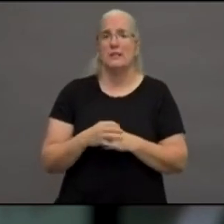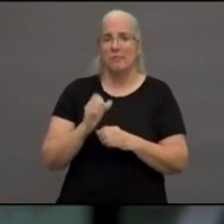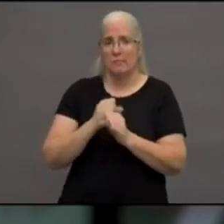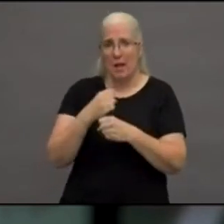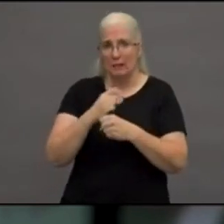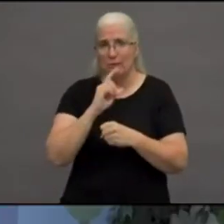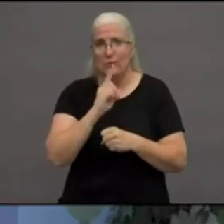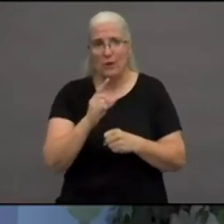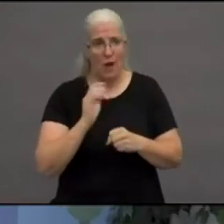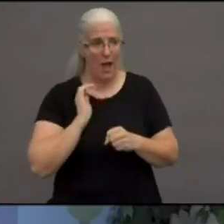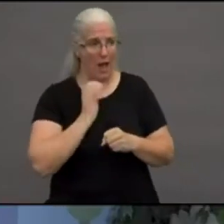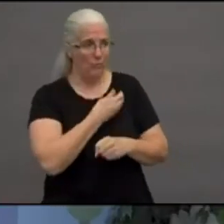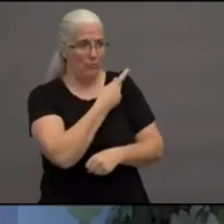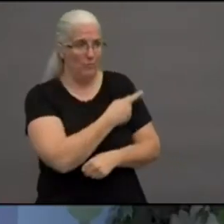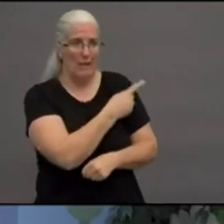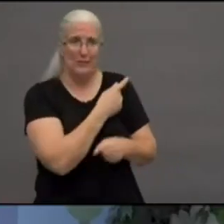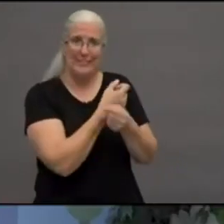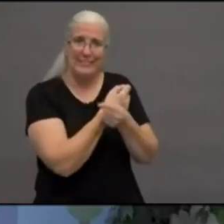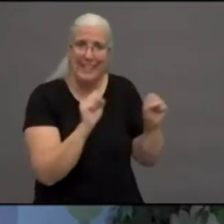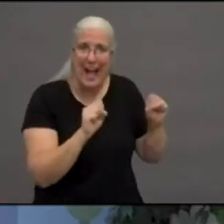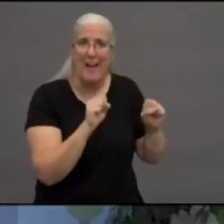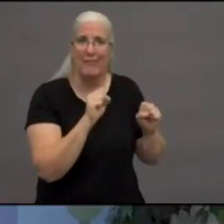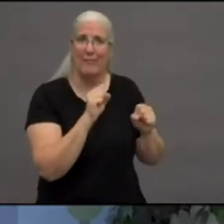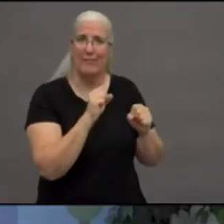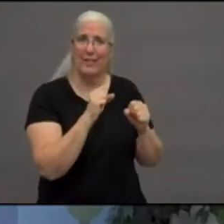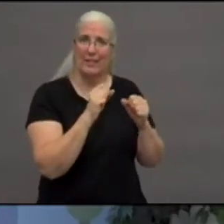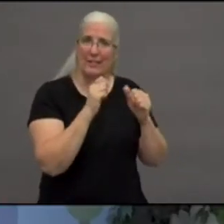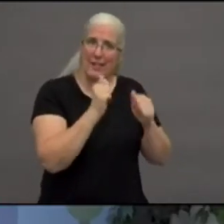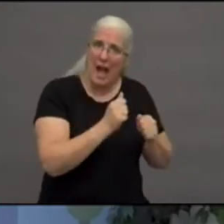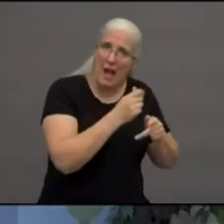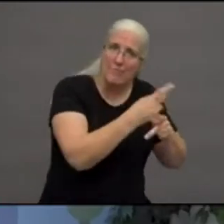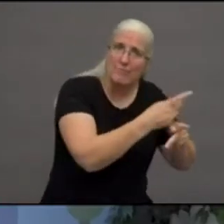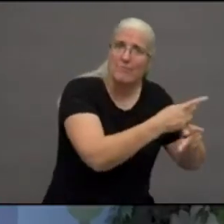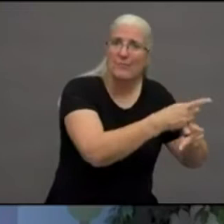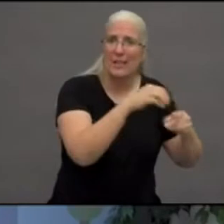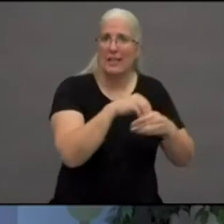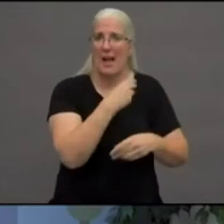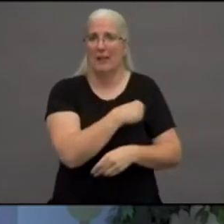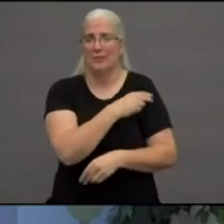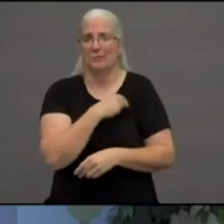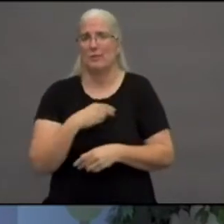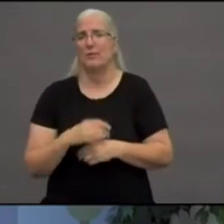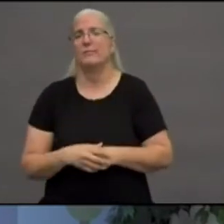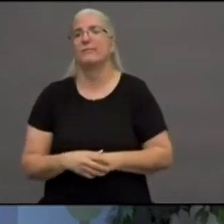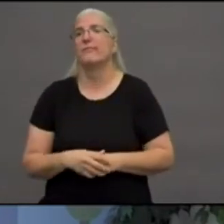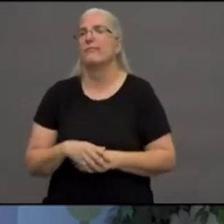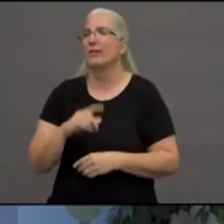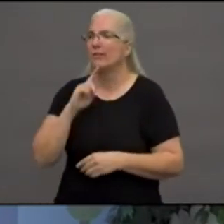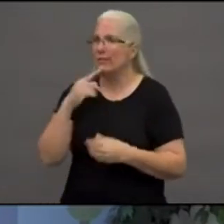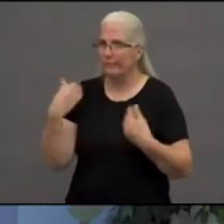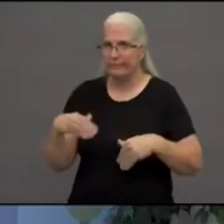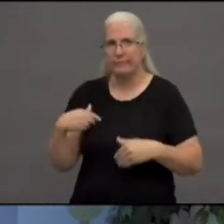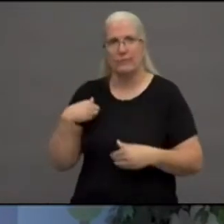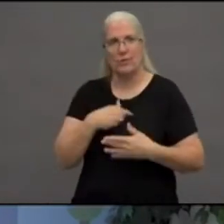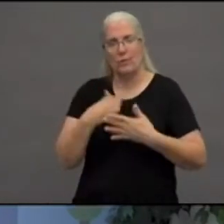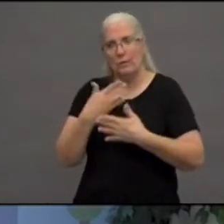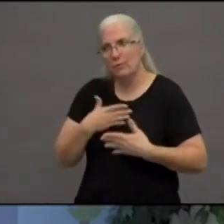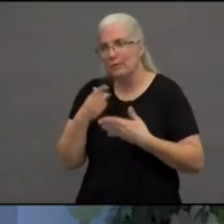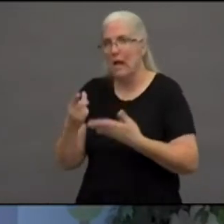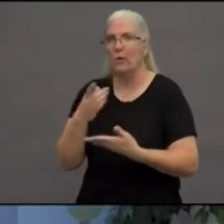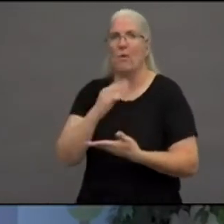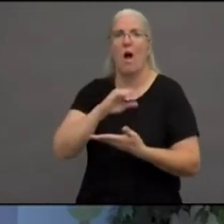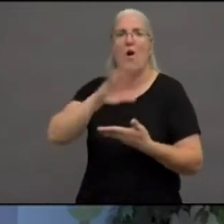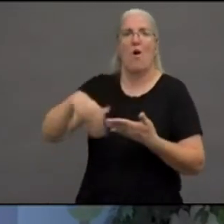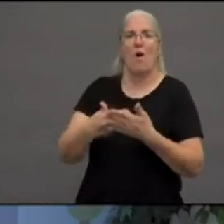to the hospital. Thank you. We appreciate you. We appreciate all the staff that are working hard in our hospitals at this time and